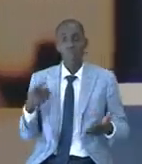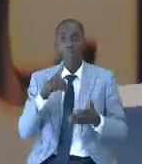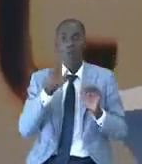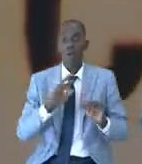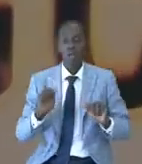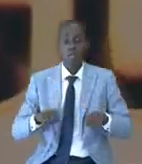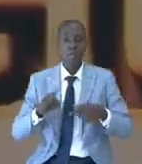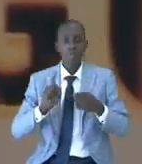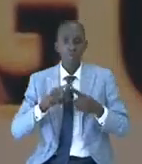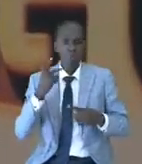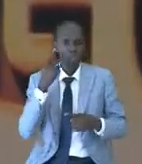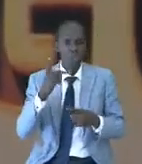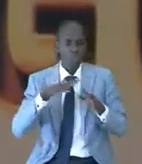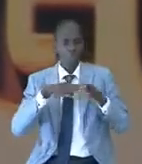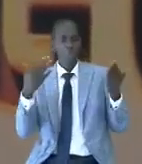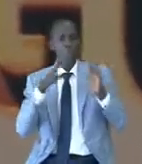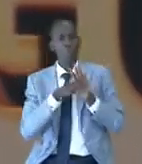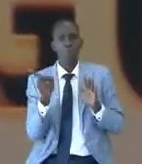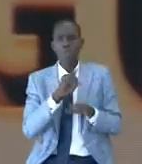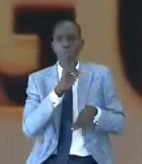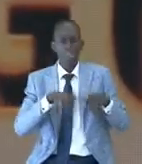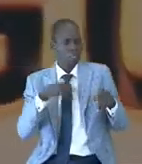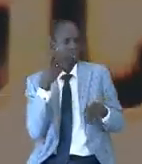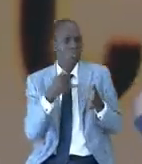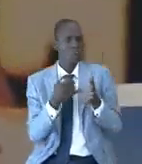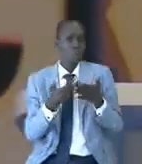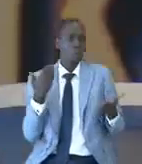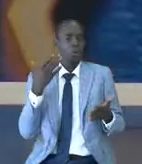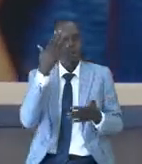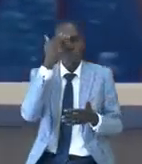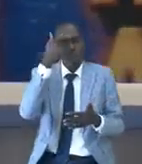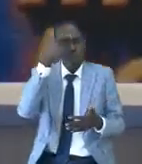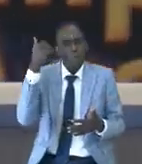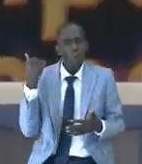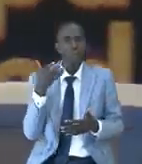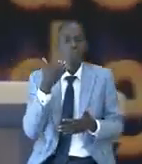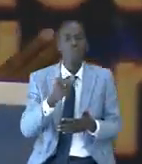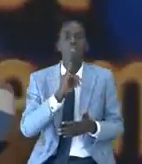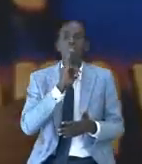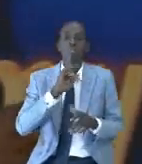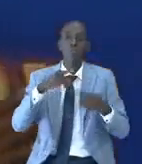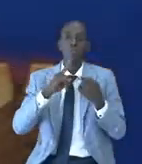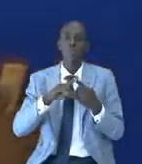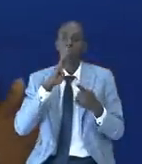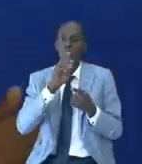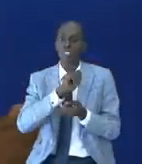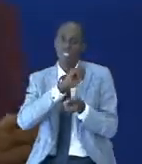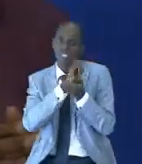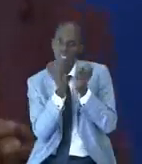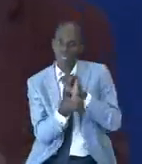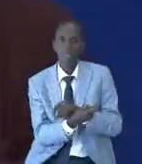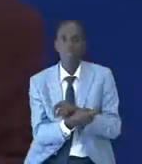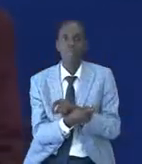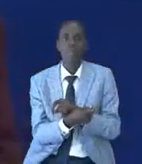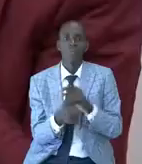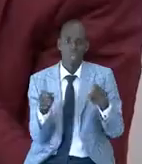door where you couldn't see an open door before, because there is going to be a change as